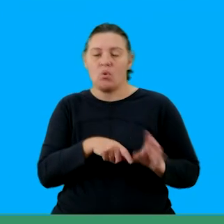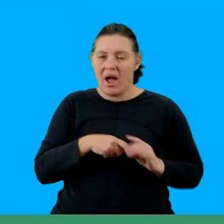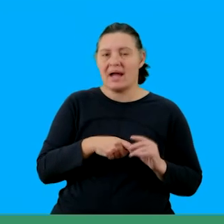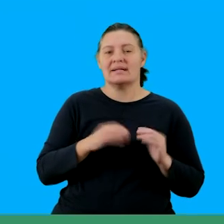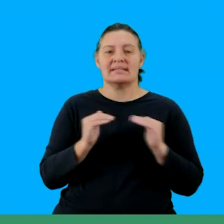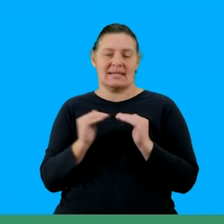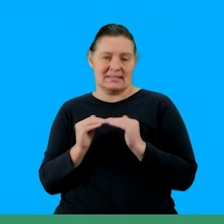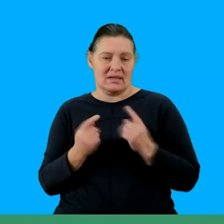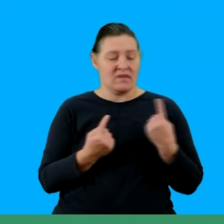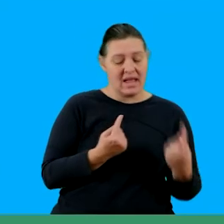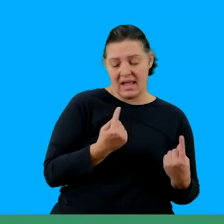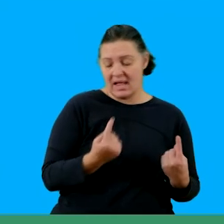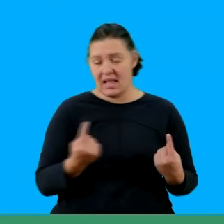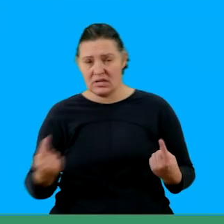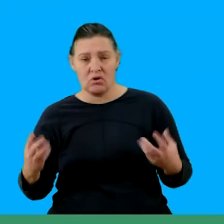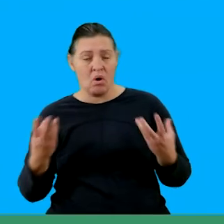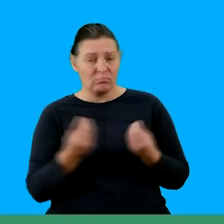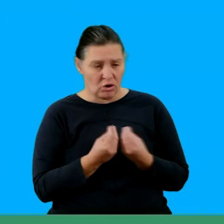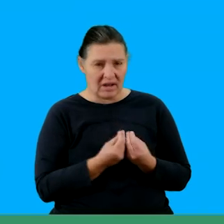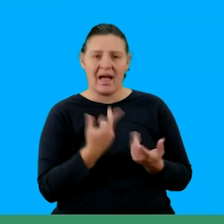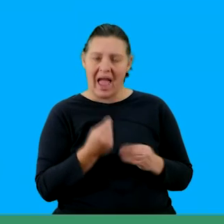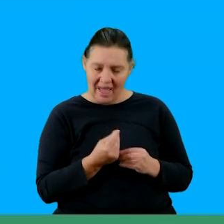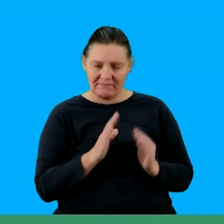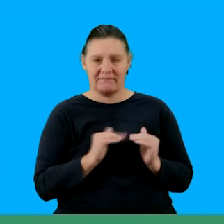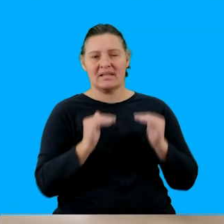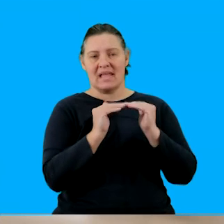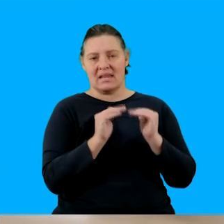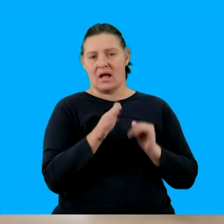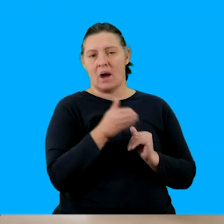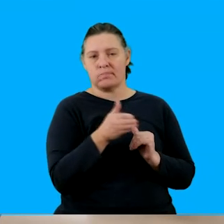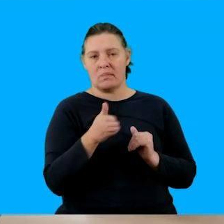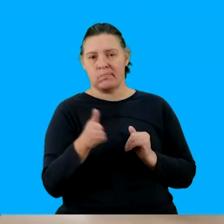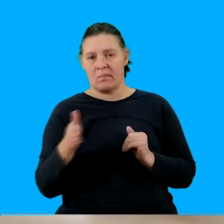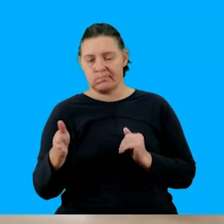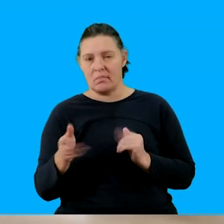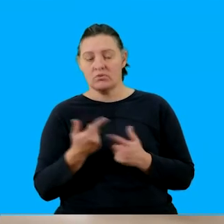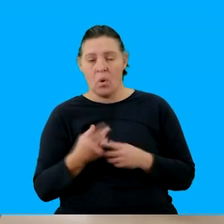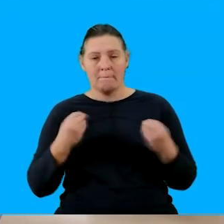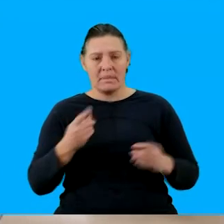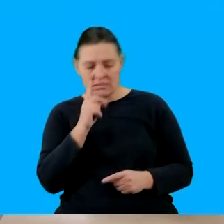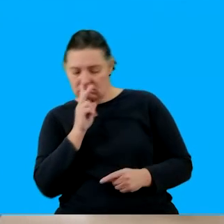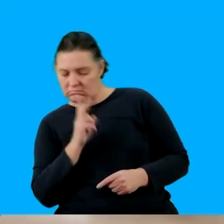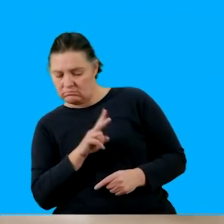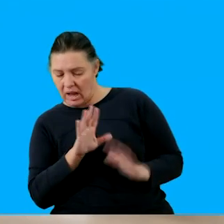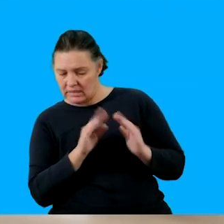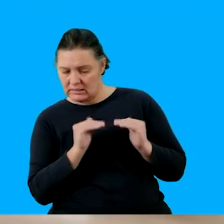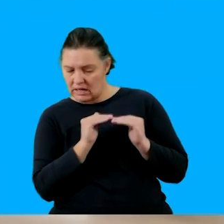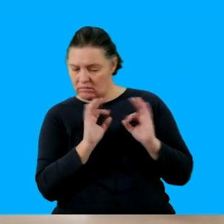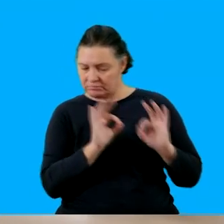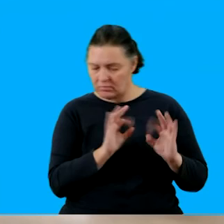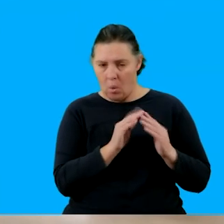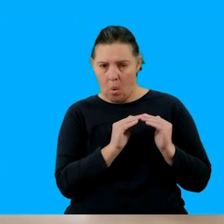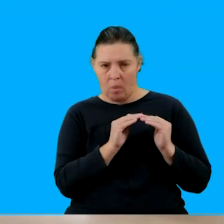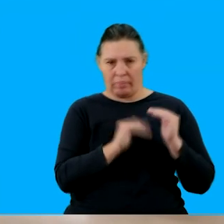say in each and every product there are required standards. So the business would be checking if those standards have